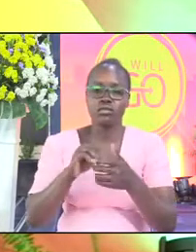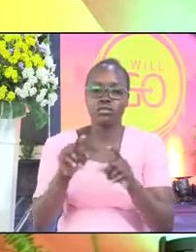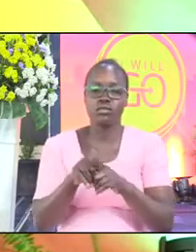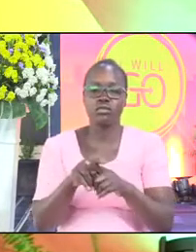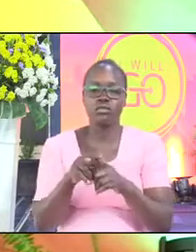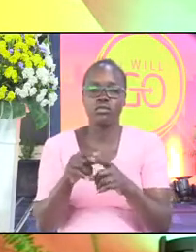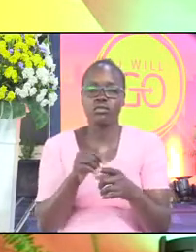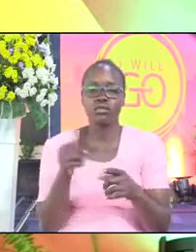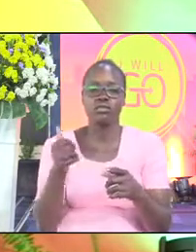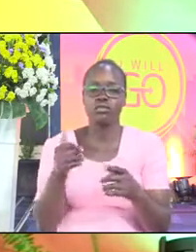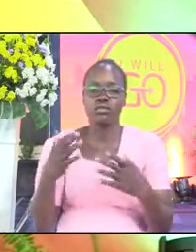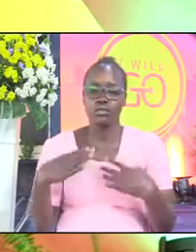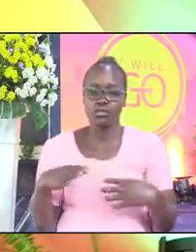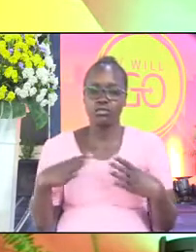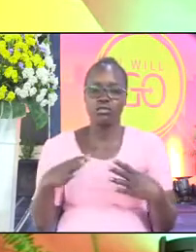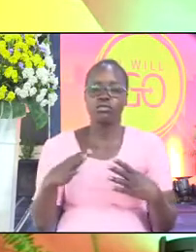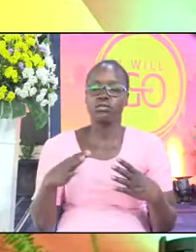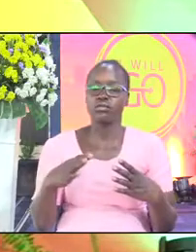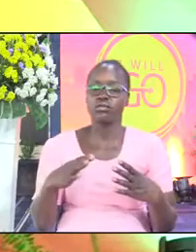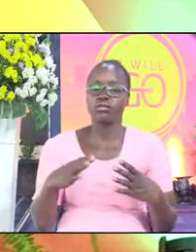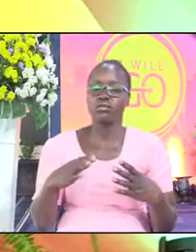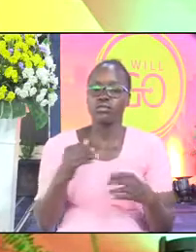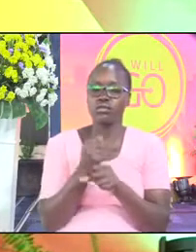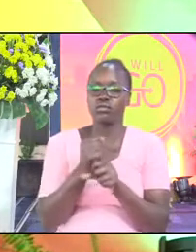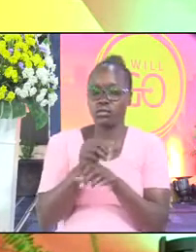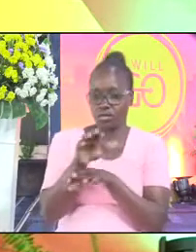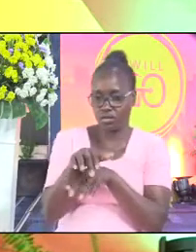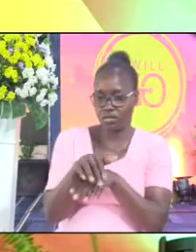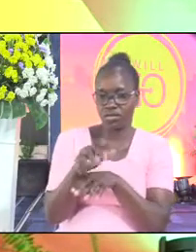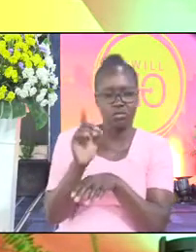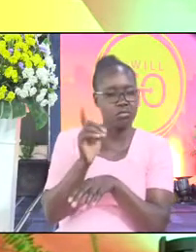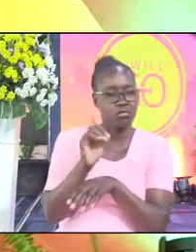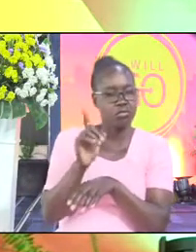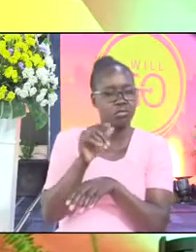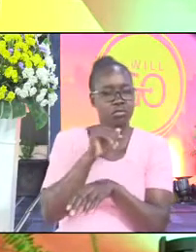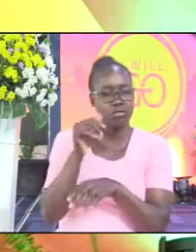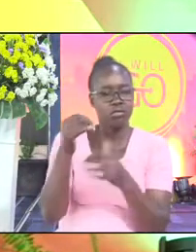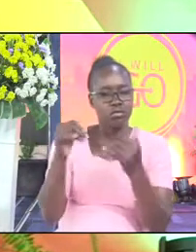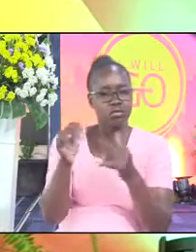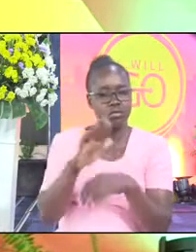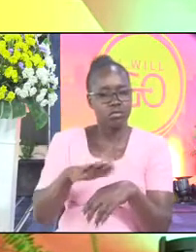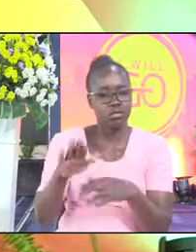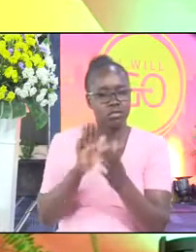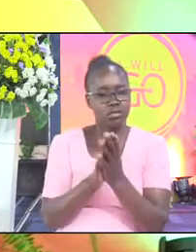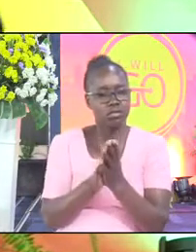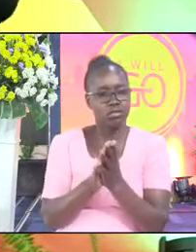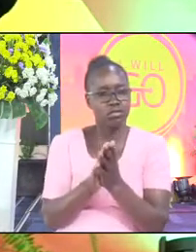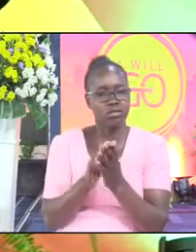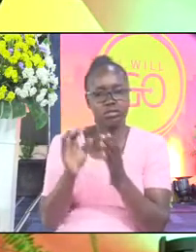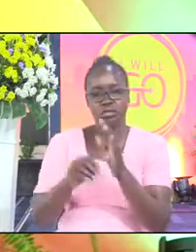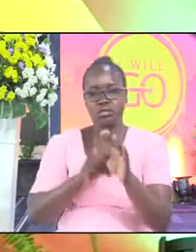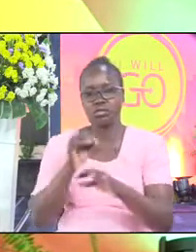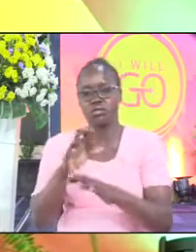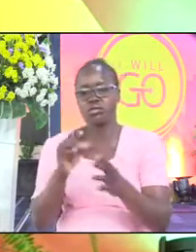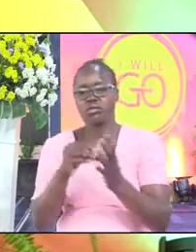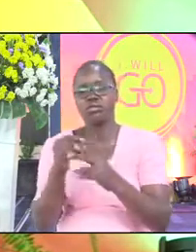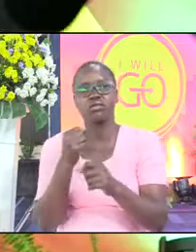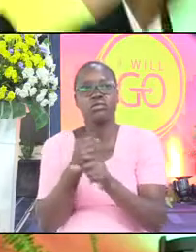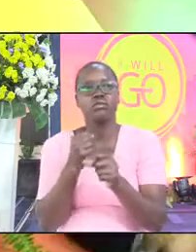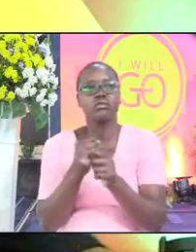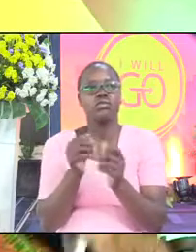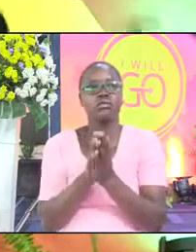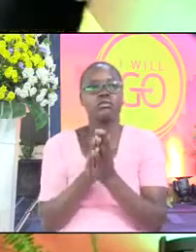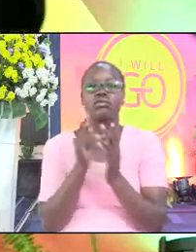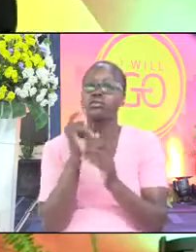modern scientists do in hypothesis. He doesn't play around with with conjecture. He doesn't have to deal